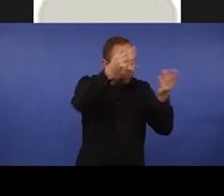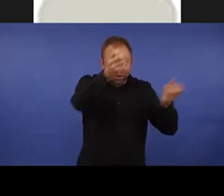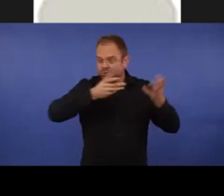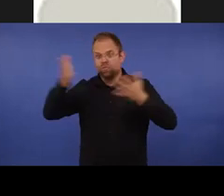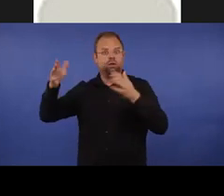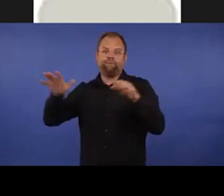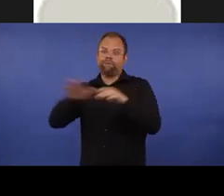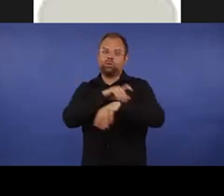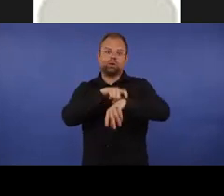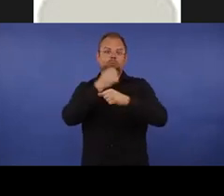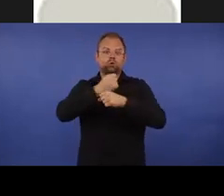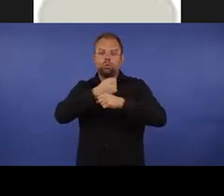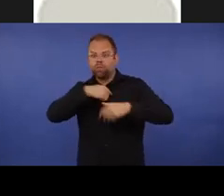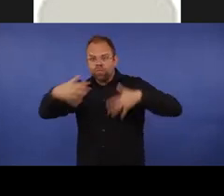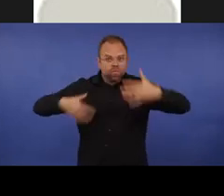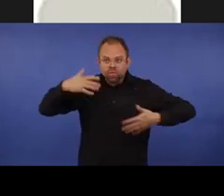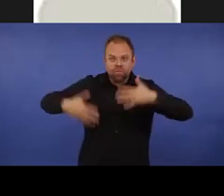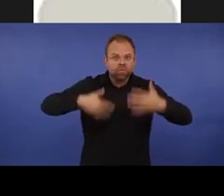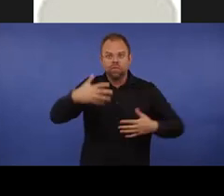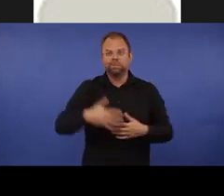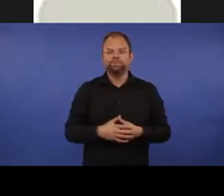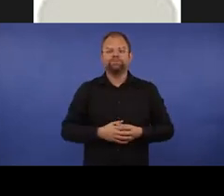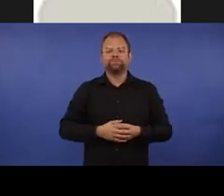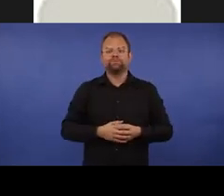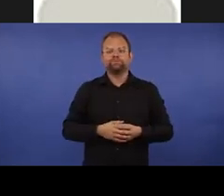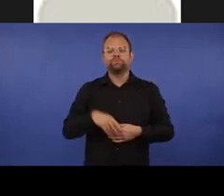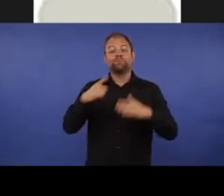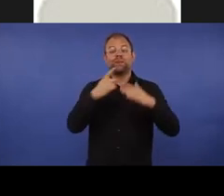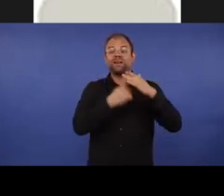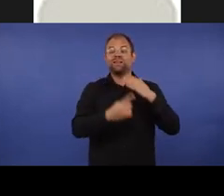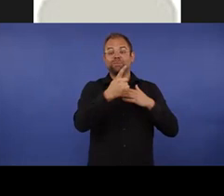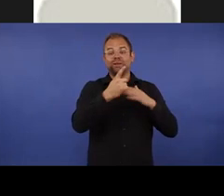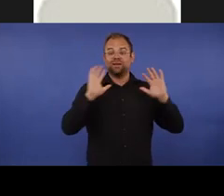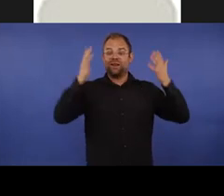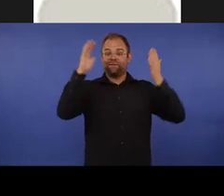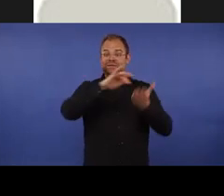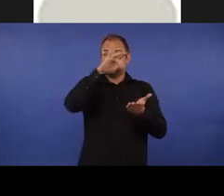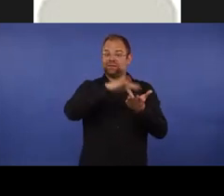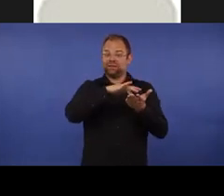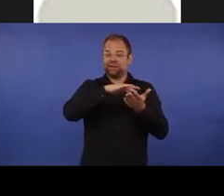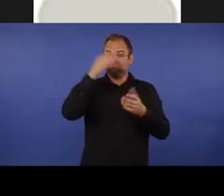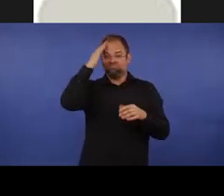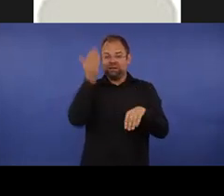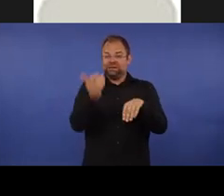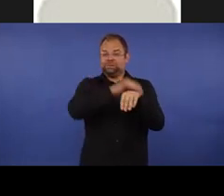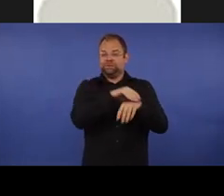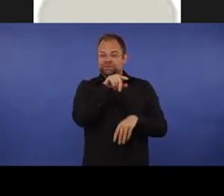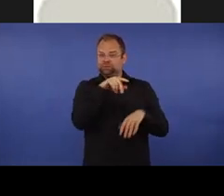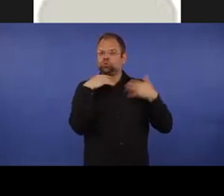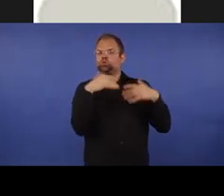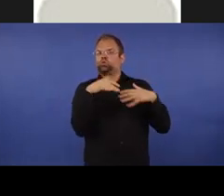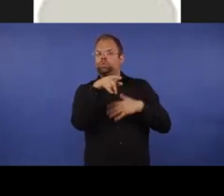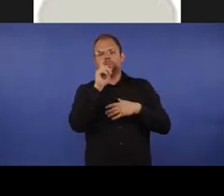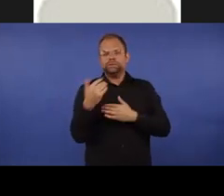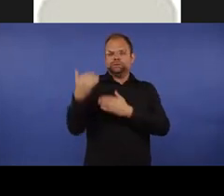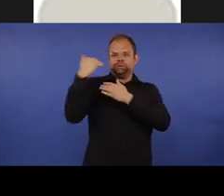increased during the pandemic, not only because of our expertise in accessibility, but also because many other